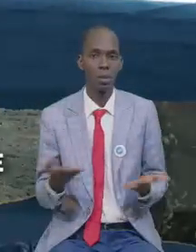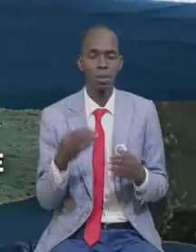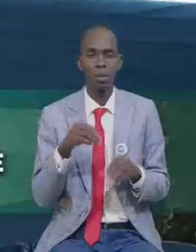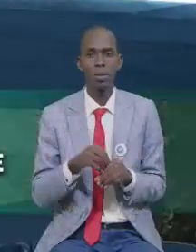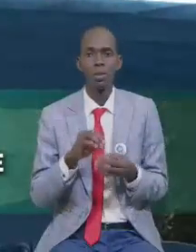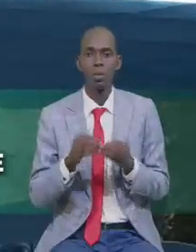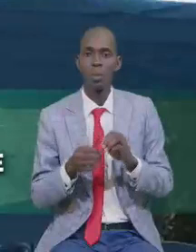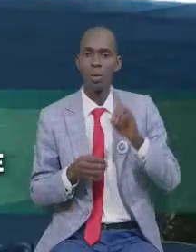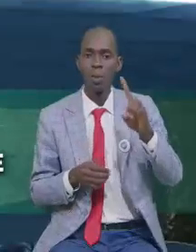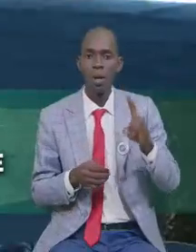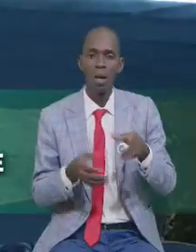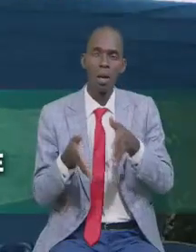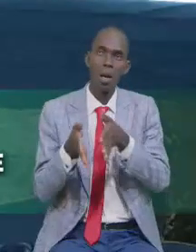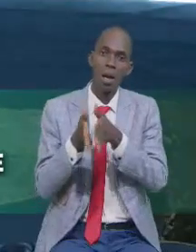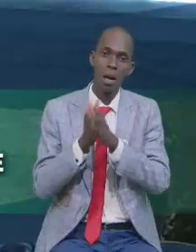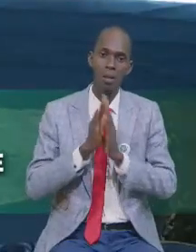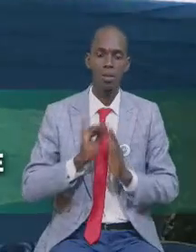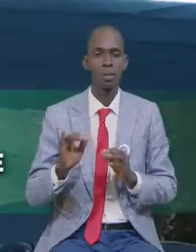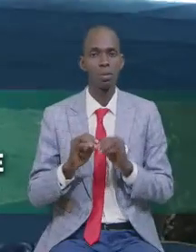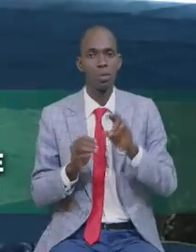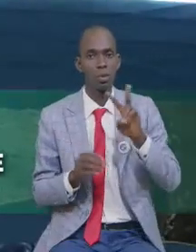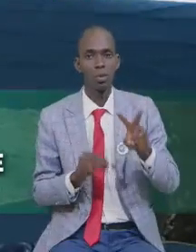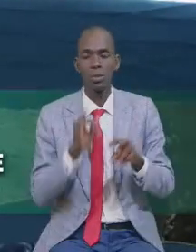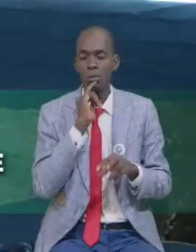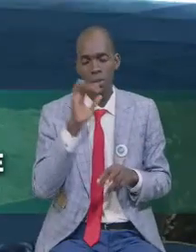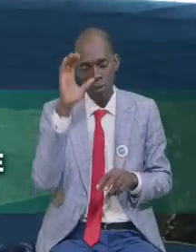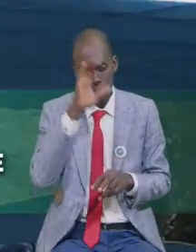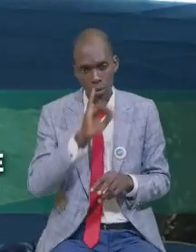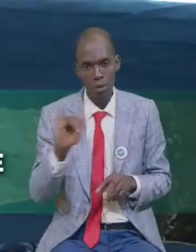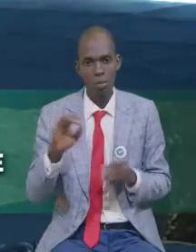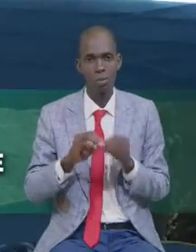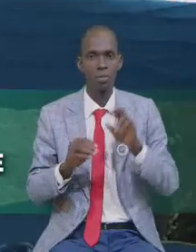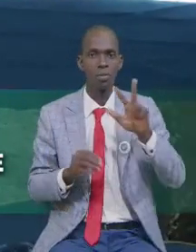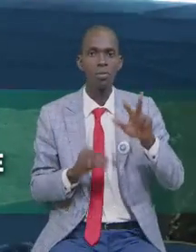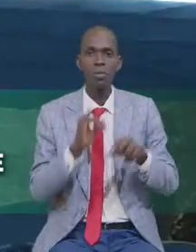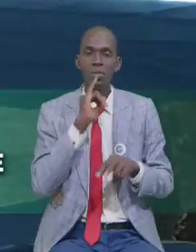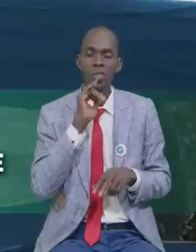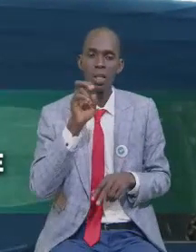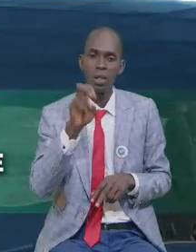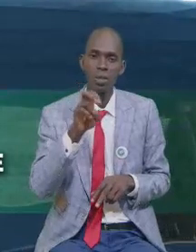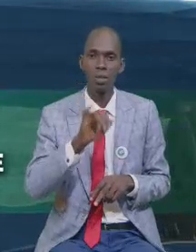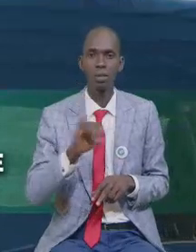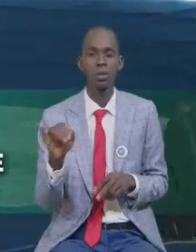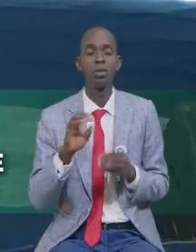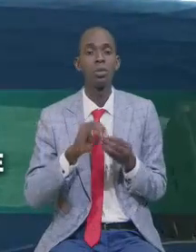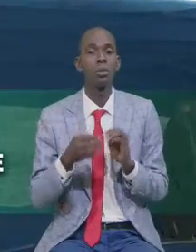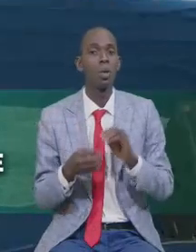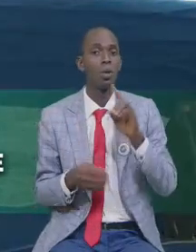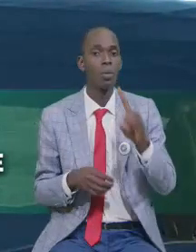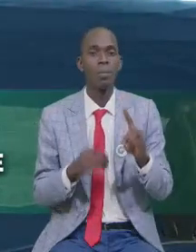Number one is asking. Number two is seeking. Number three is knocking. Number one